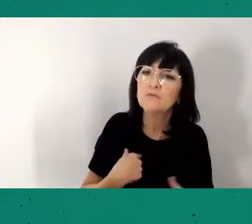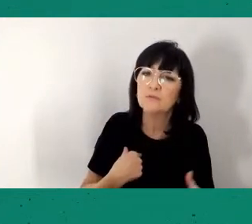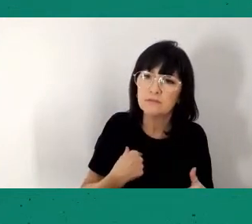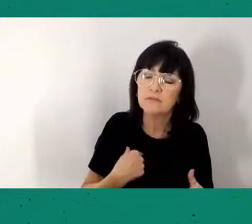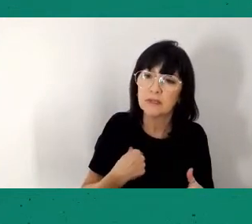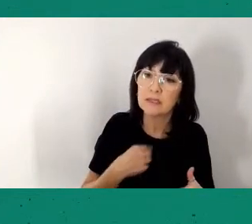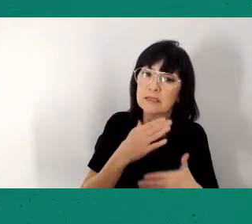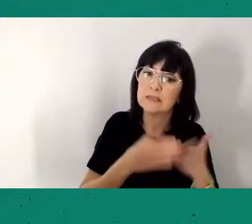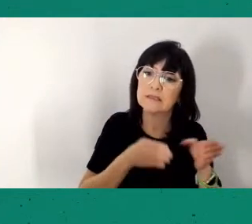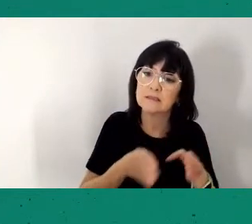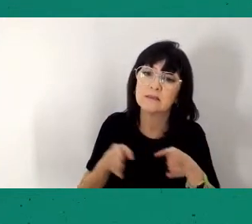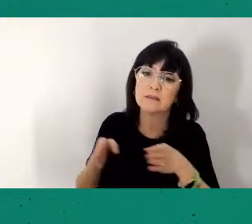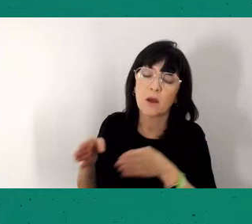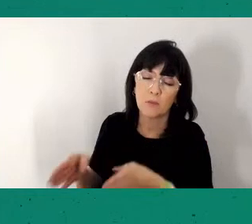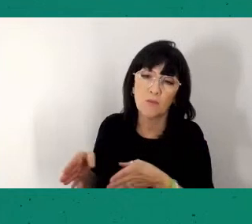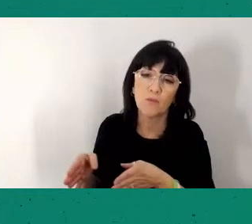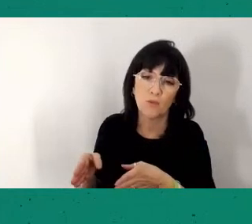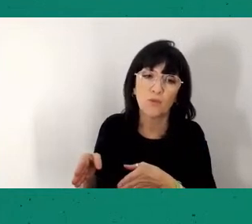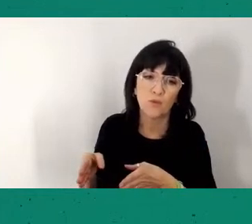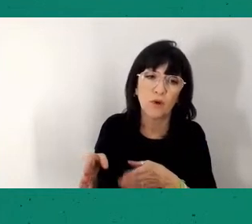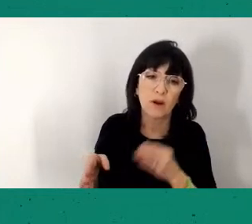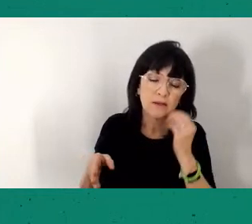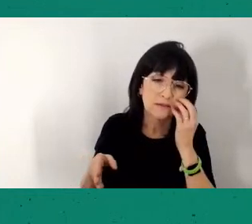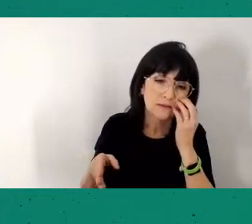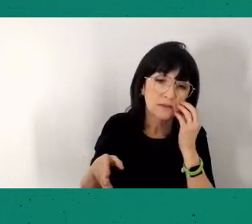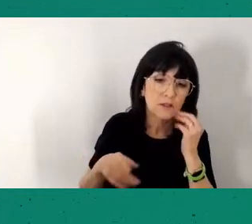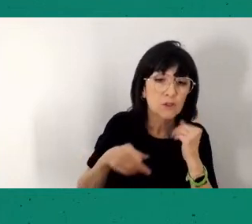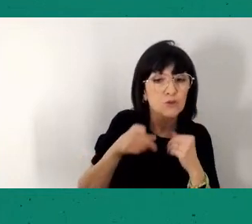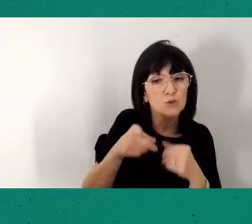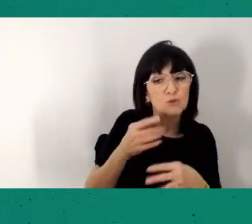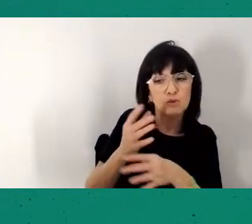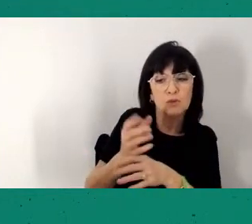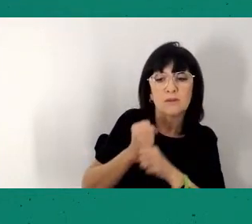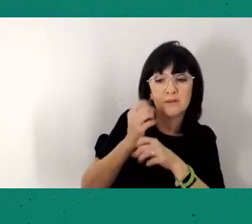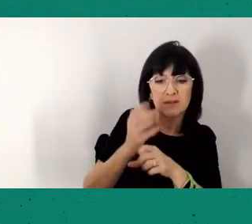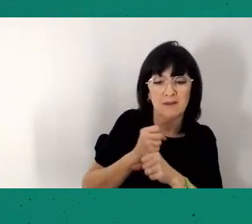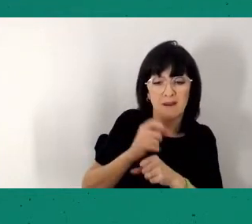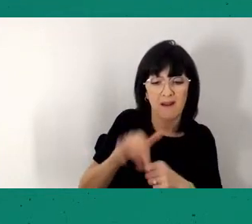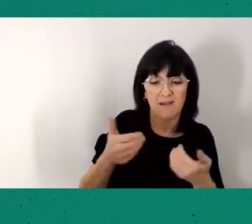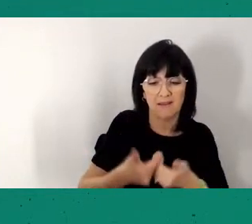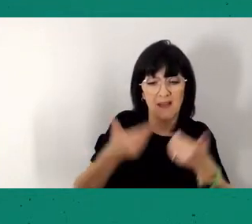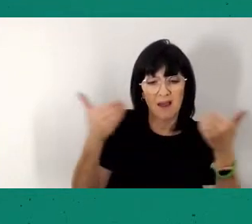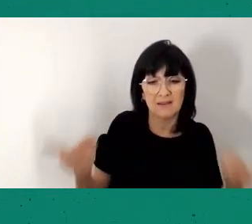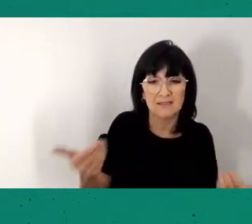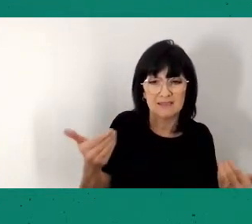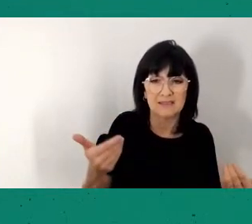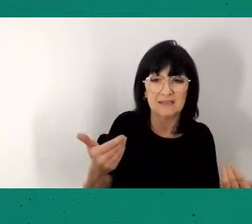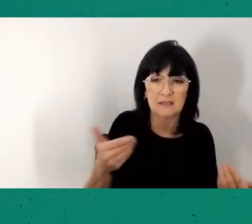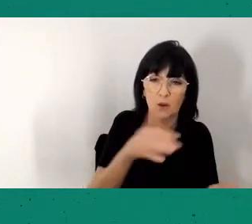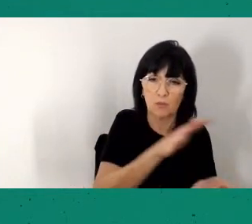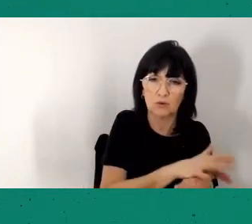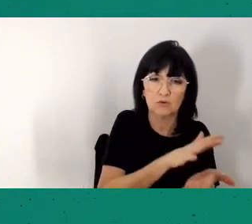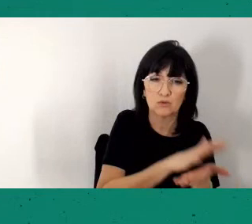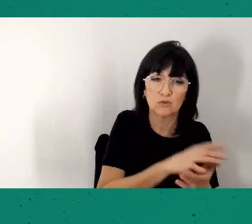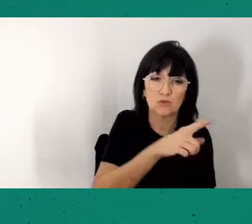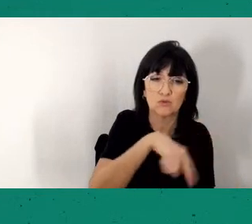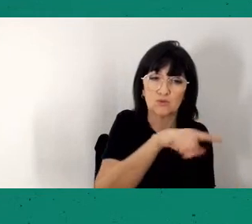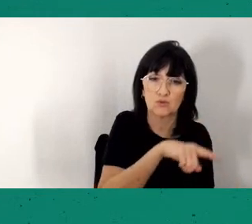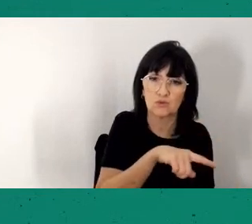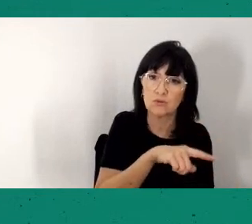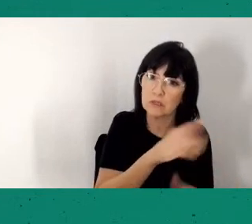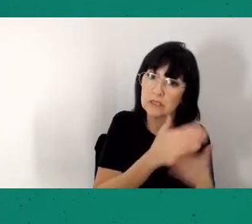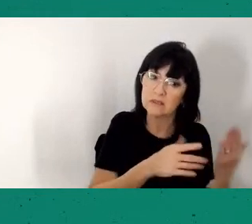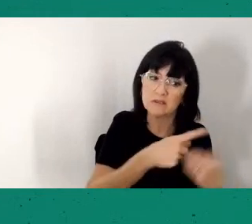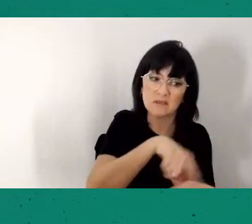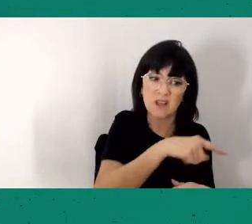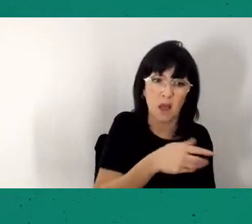inferior supplies and books at the segregated schools was better than what